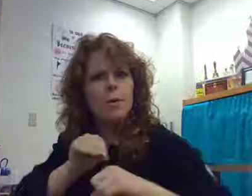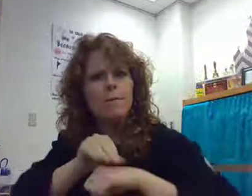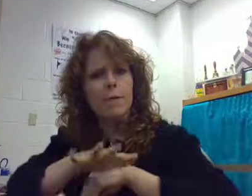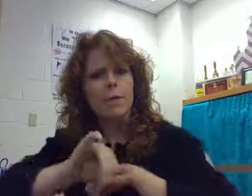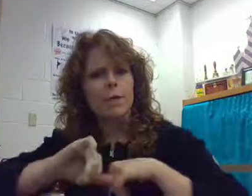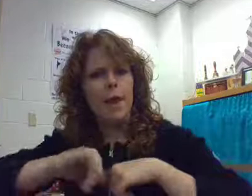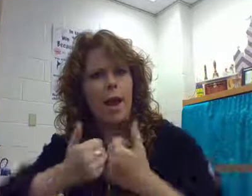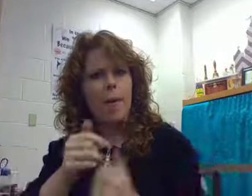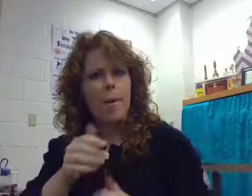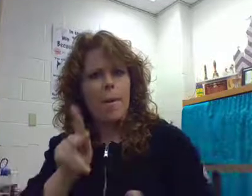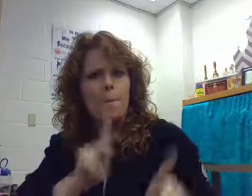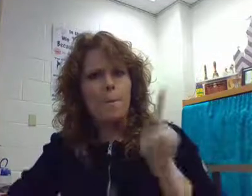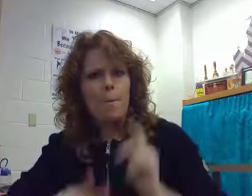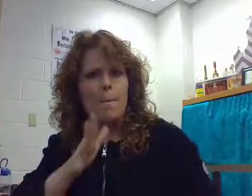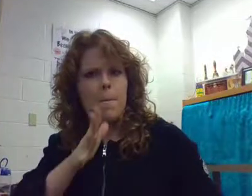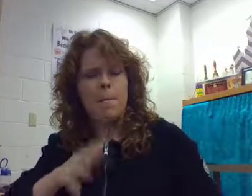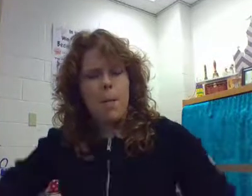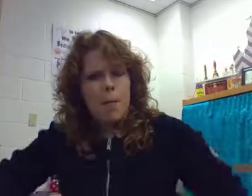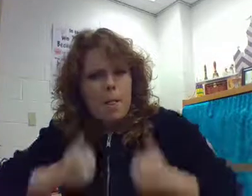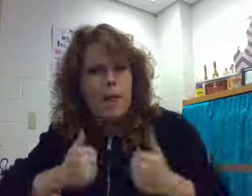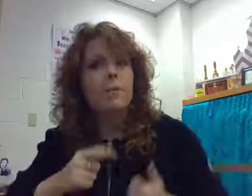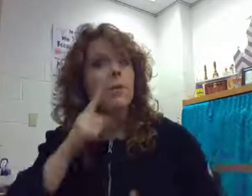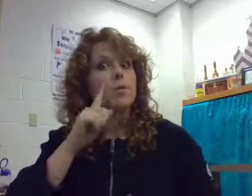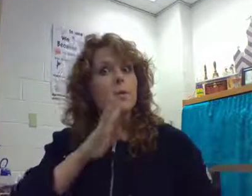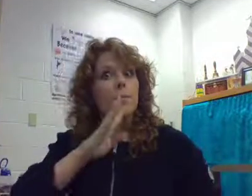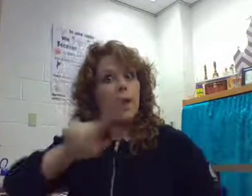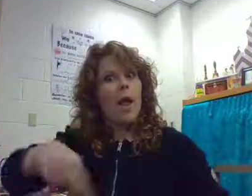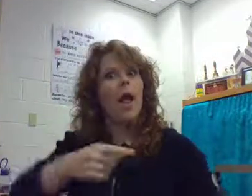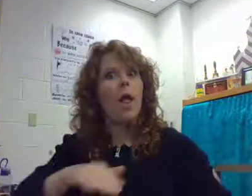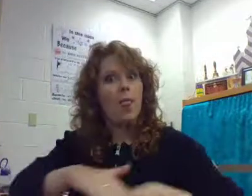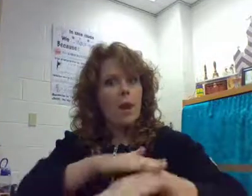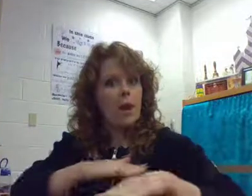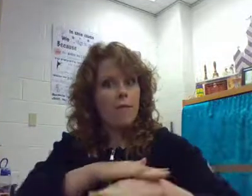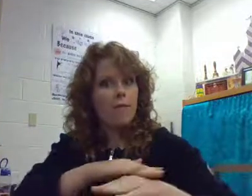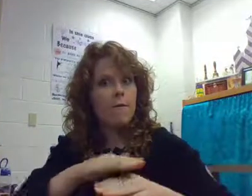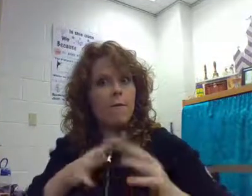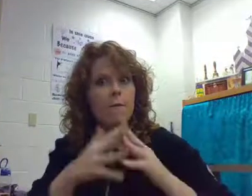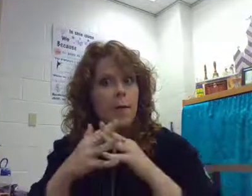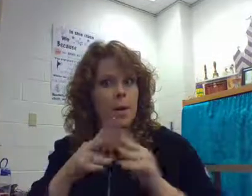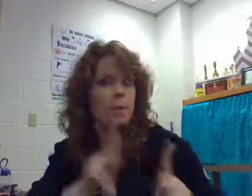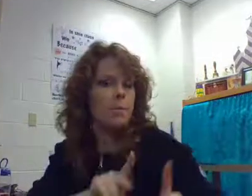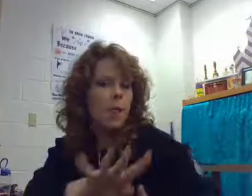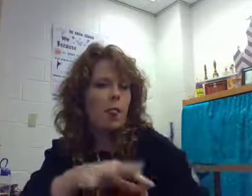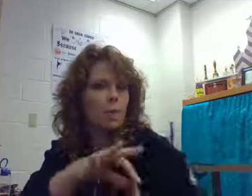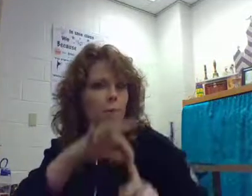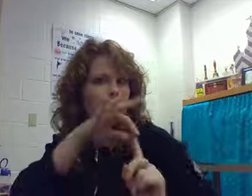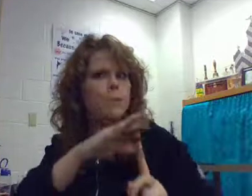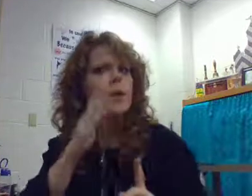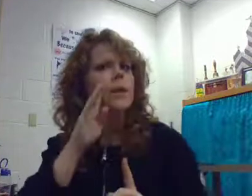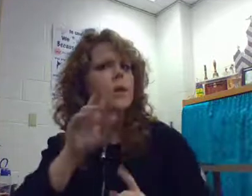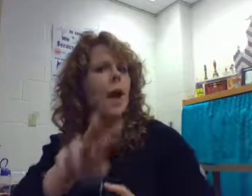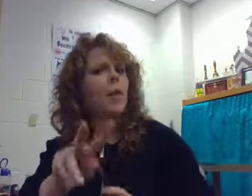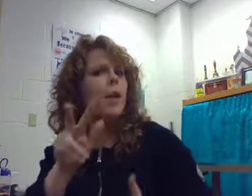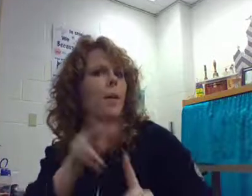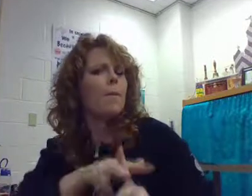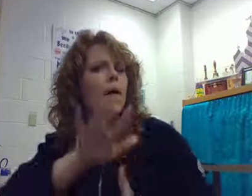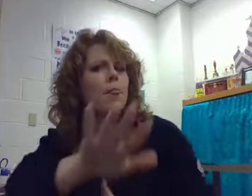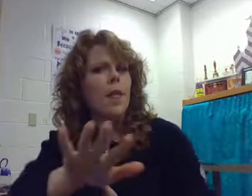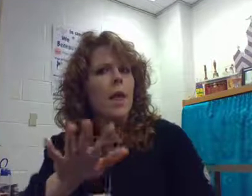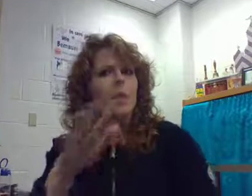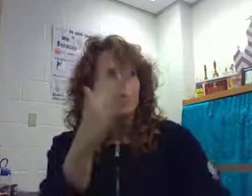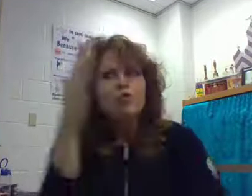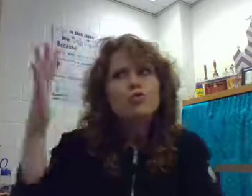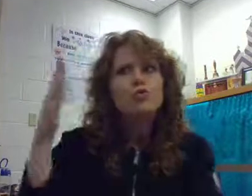what makes each of them unique. Today, we're going to talk about how the Native Americans adapted to their environment and used what natural resources they had in order